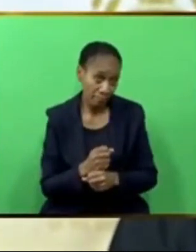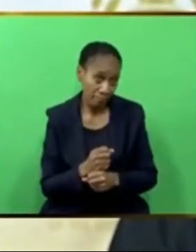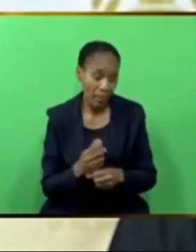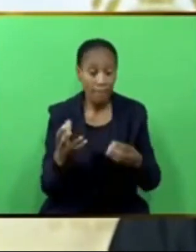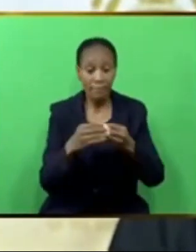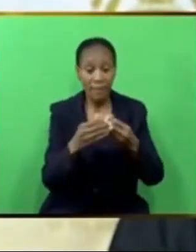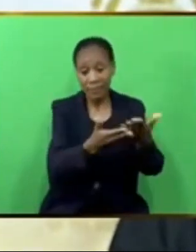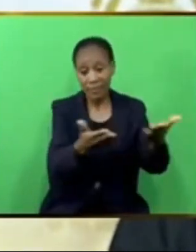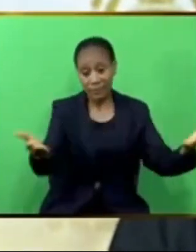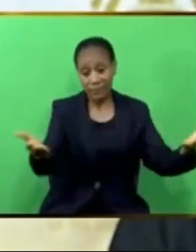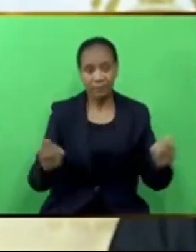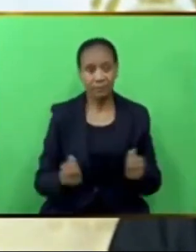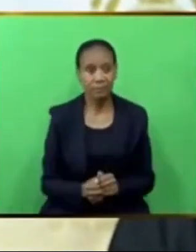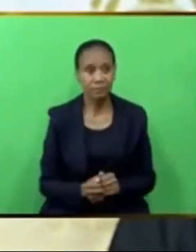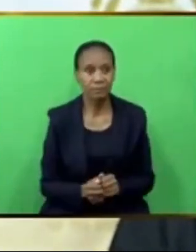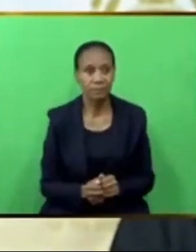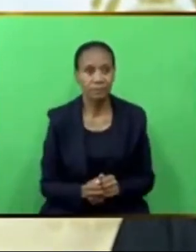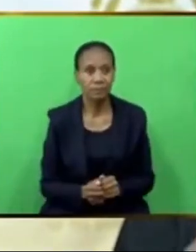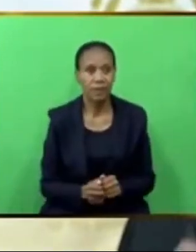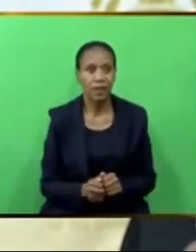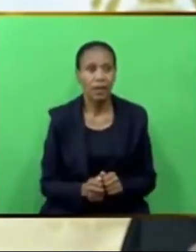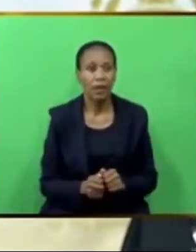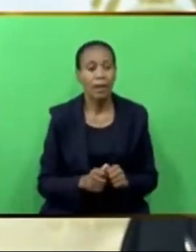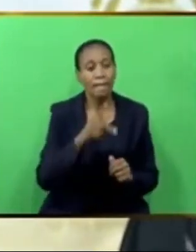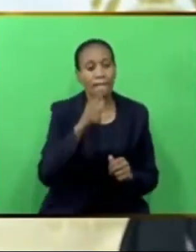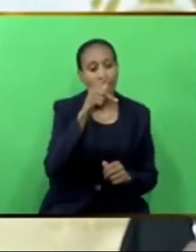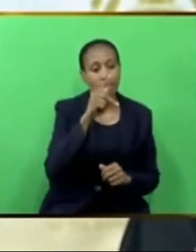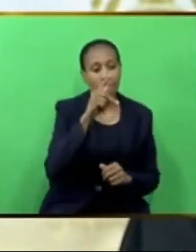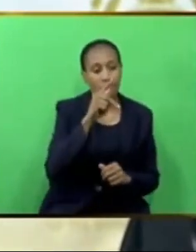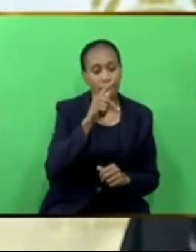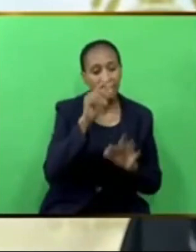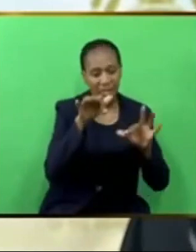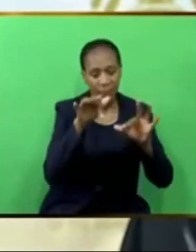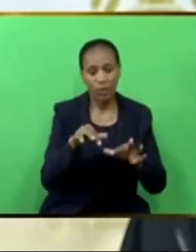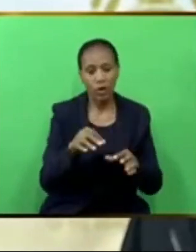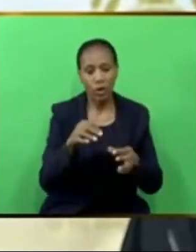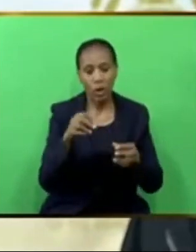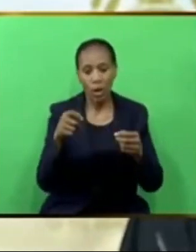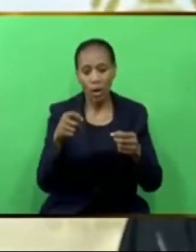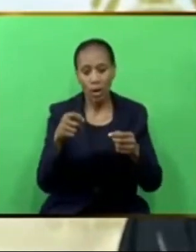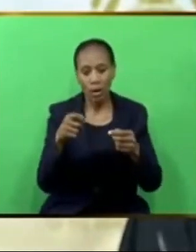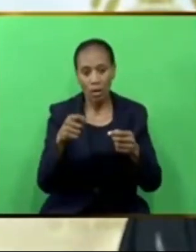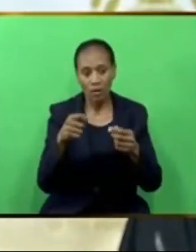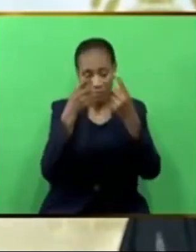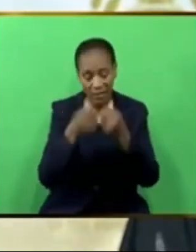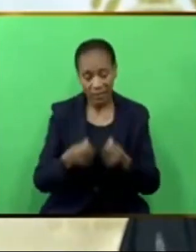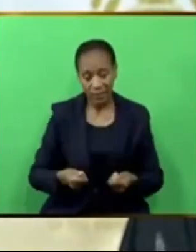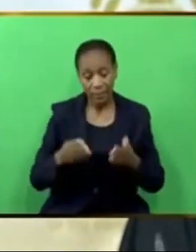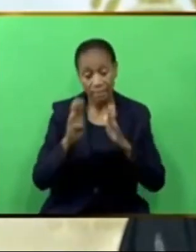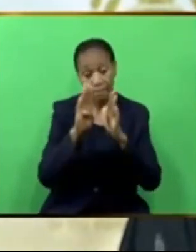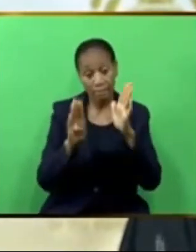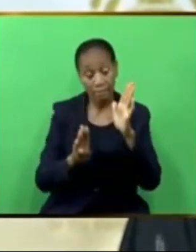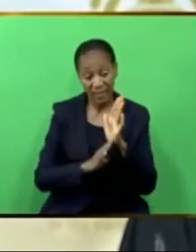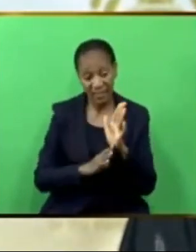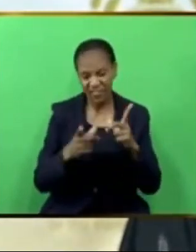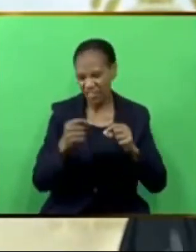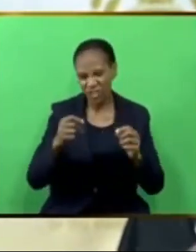Honorable members, the public procurement bill was expeditiously passed by the National